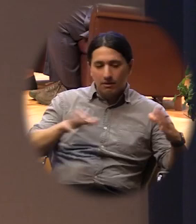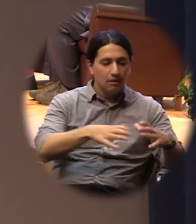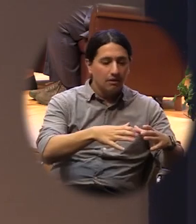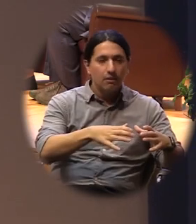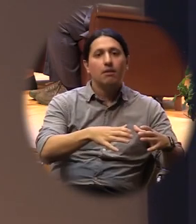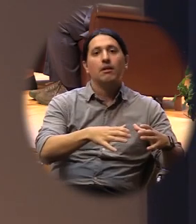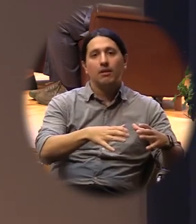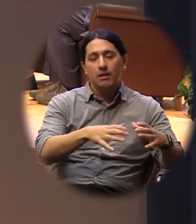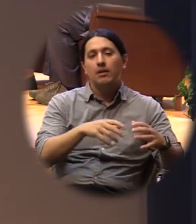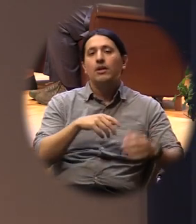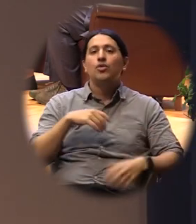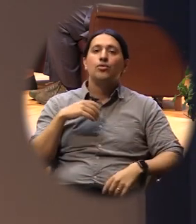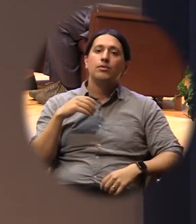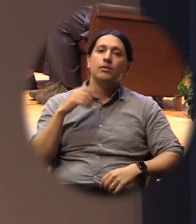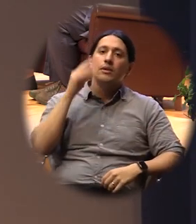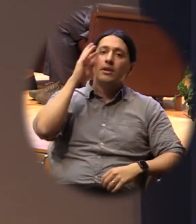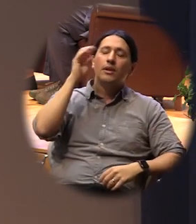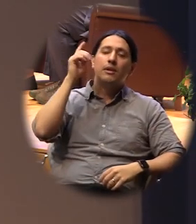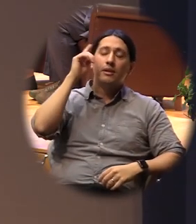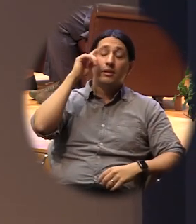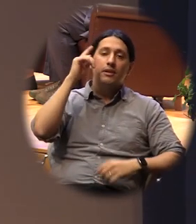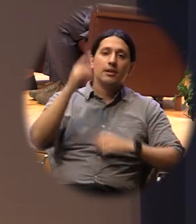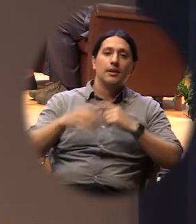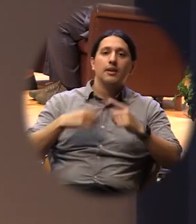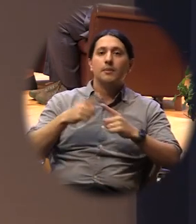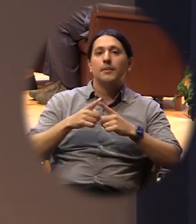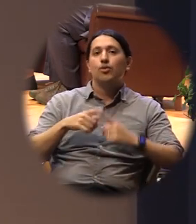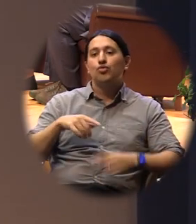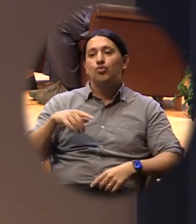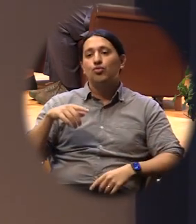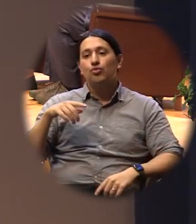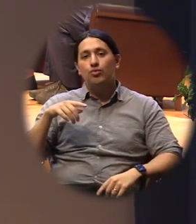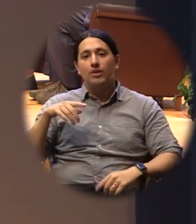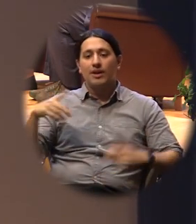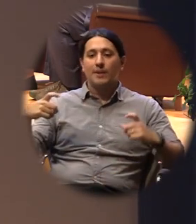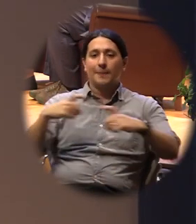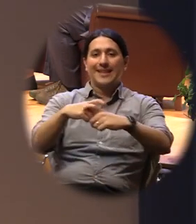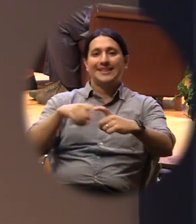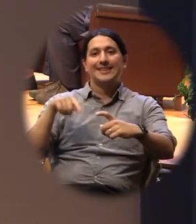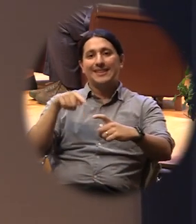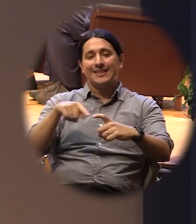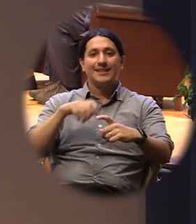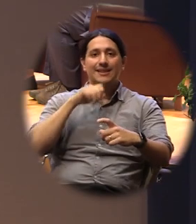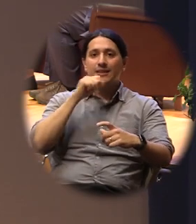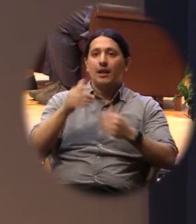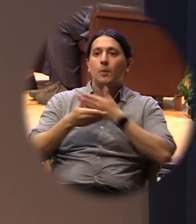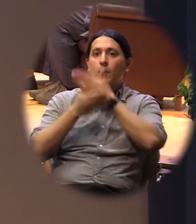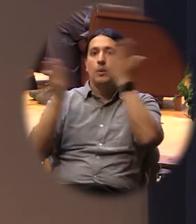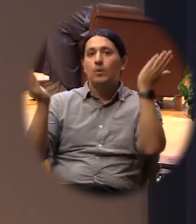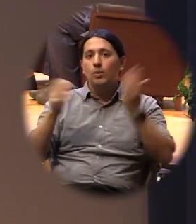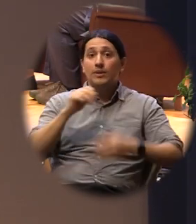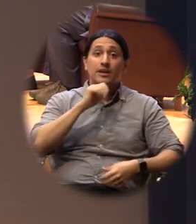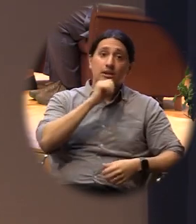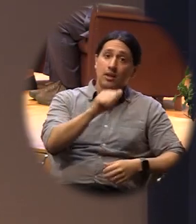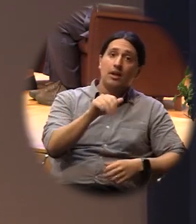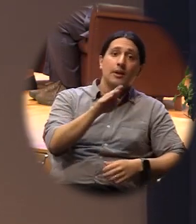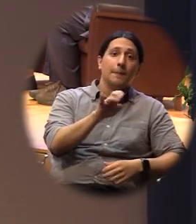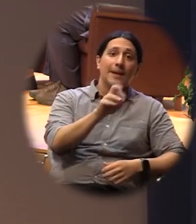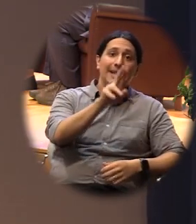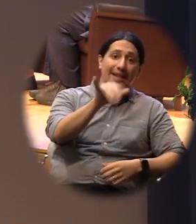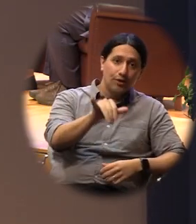know it in ways that that don't erase non-binary identity and